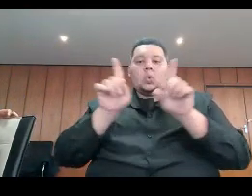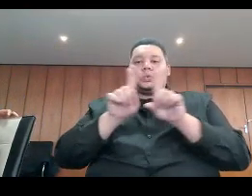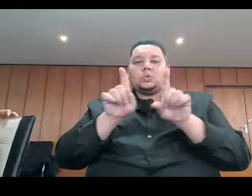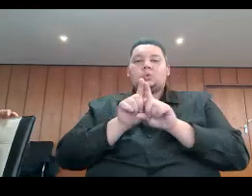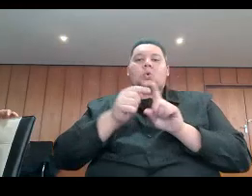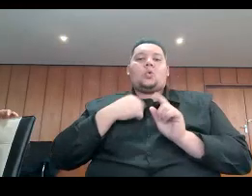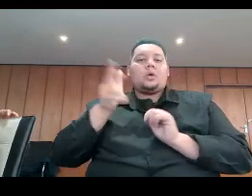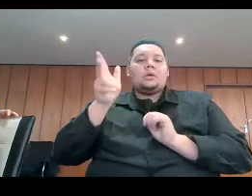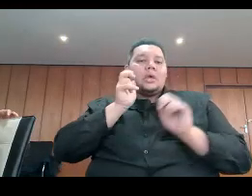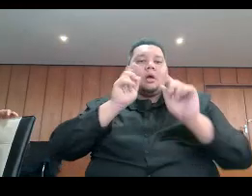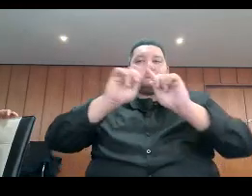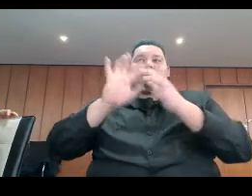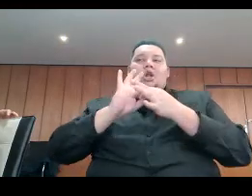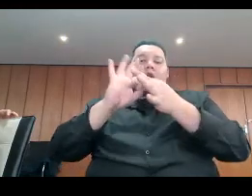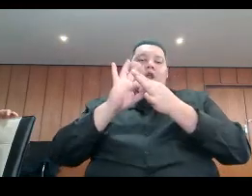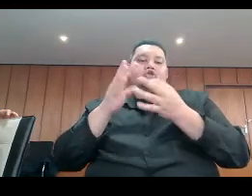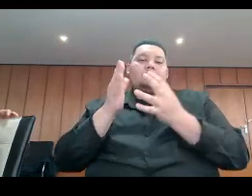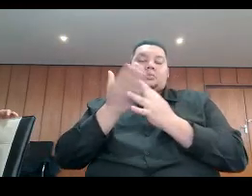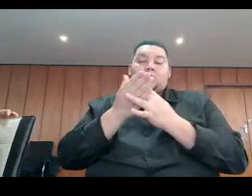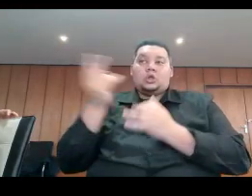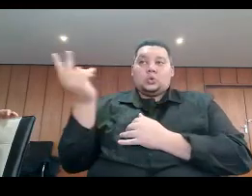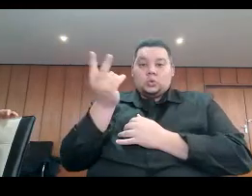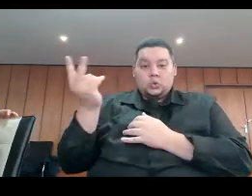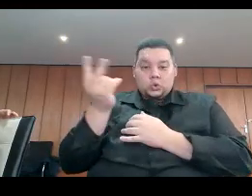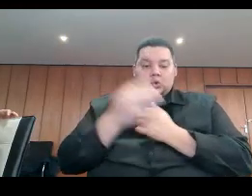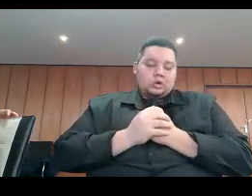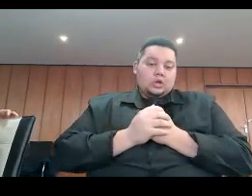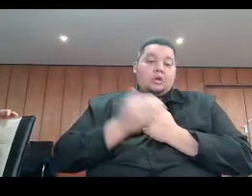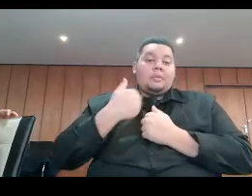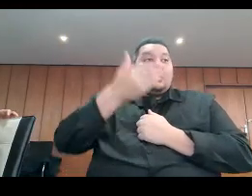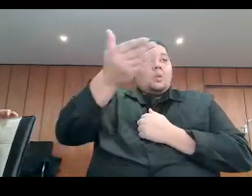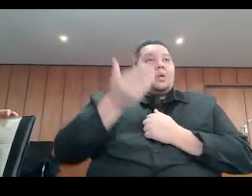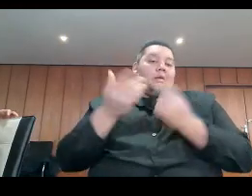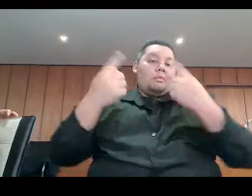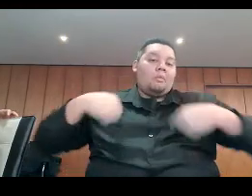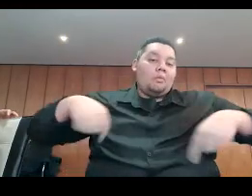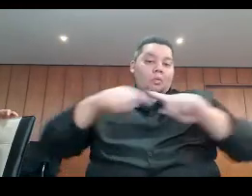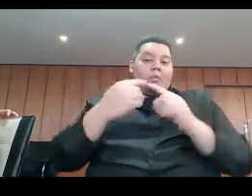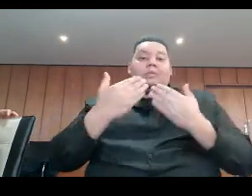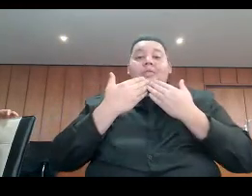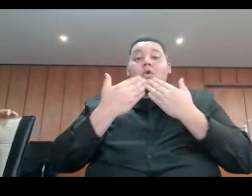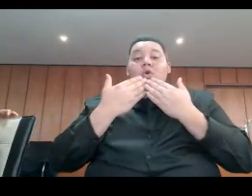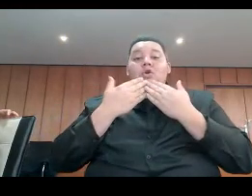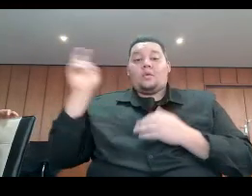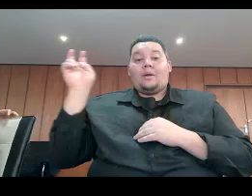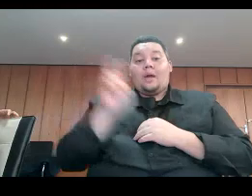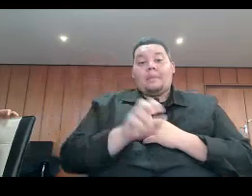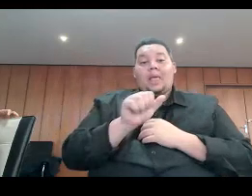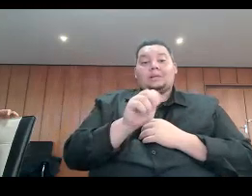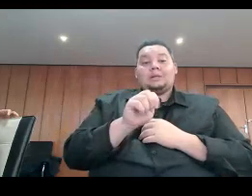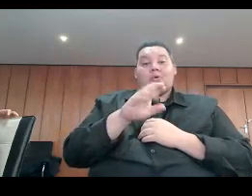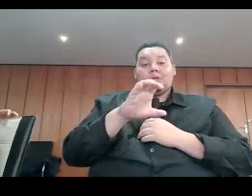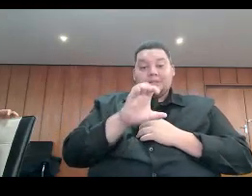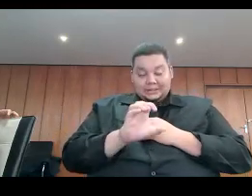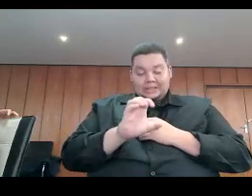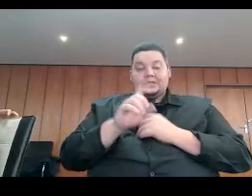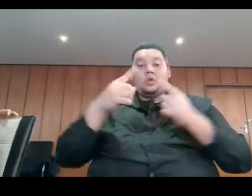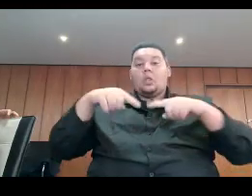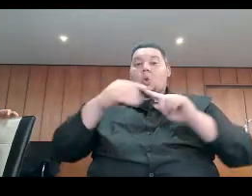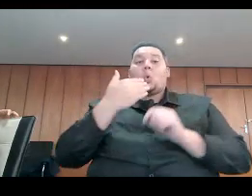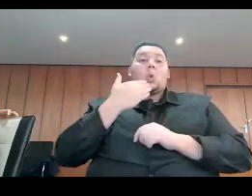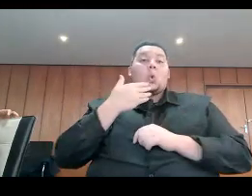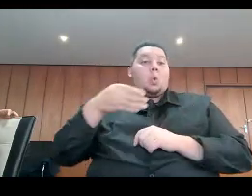hear about the relationship between them. So I welcome you all. Thank you for coming to the SAMRC. For those of you who have not come before,